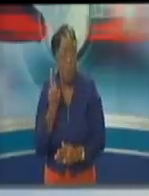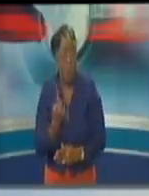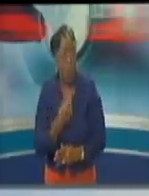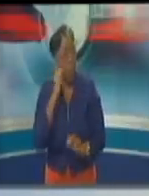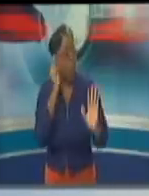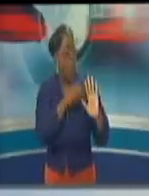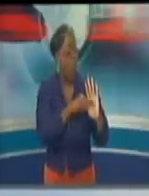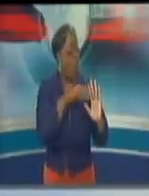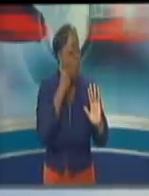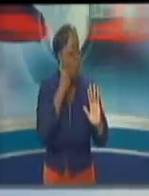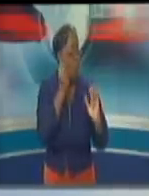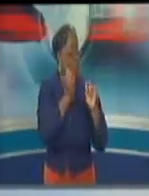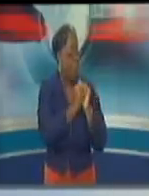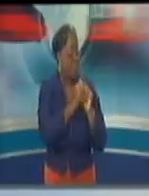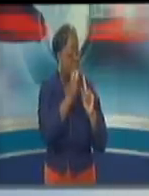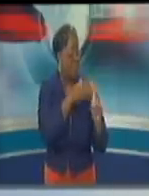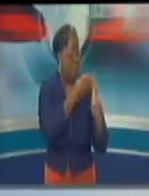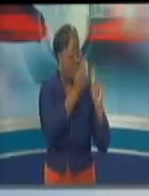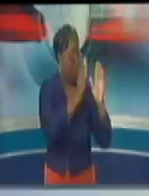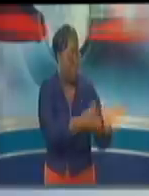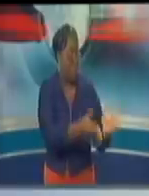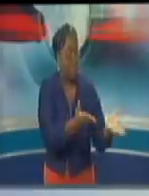with their abusers? Thanks.